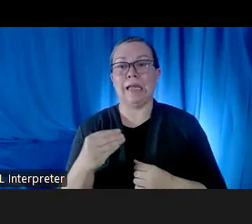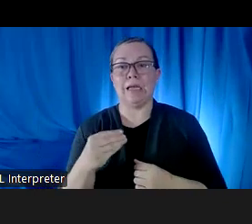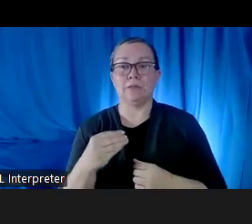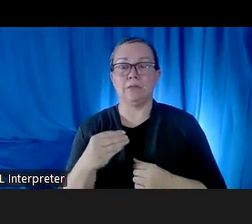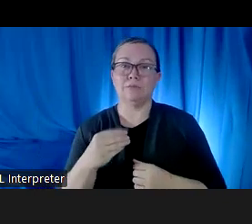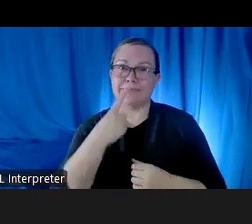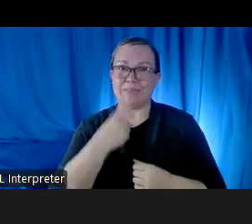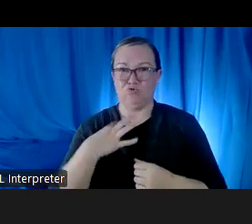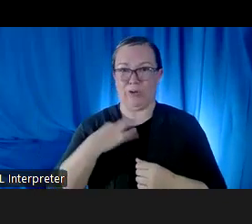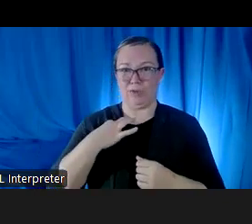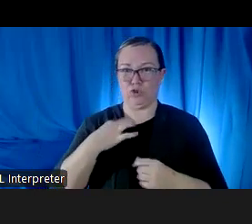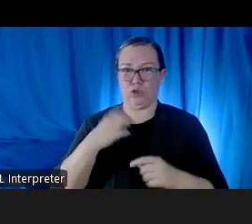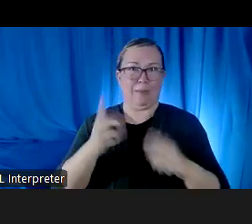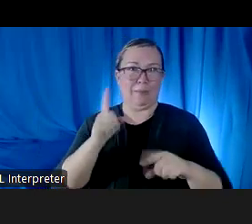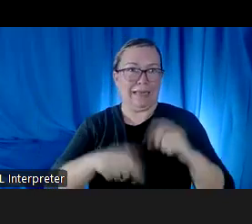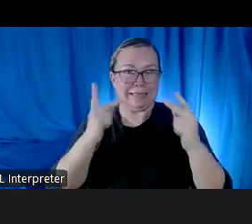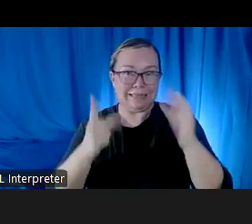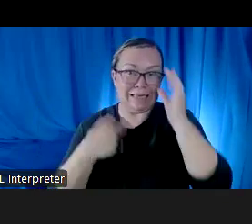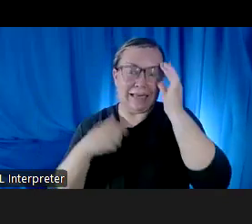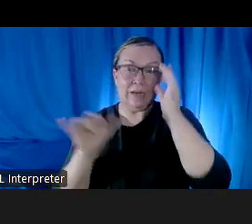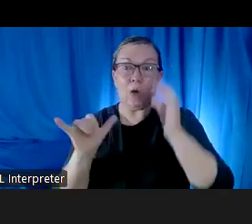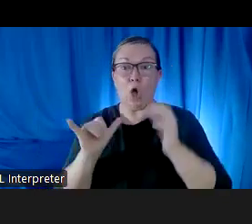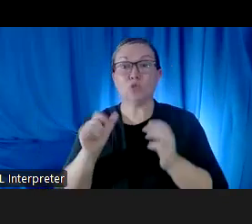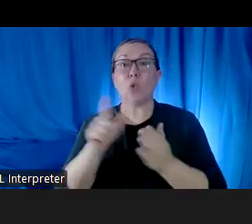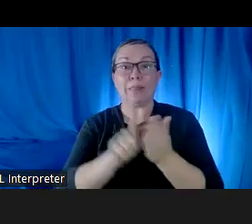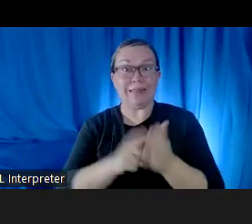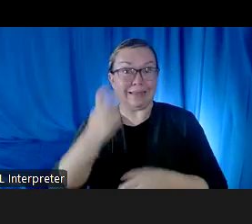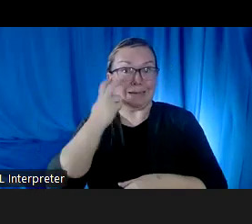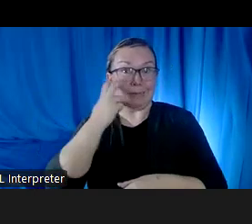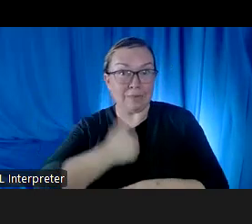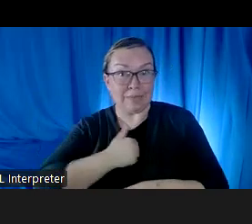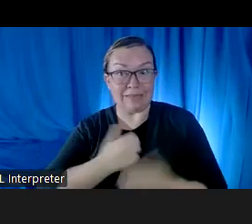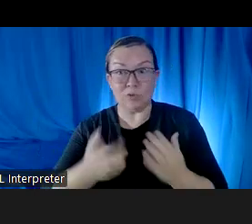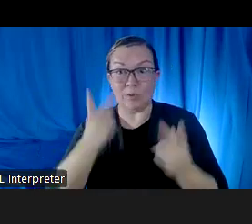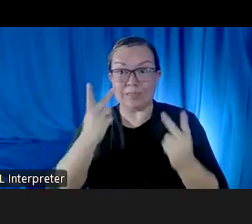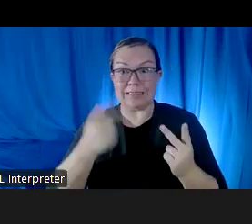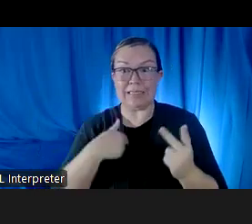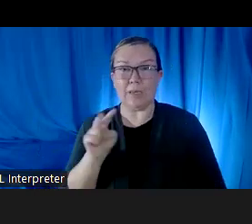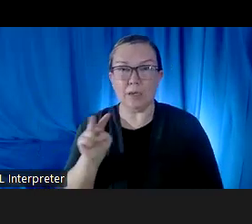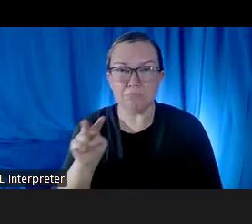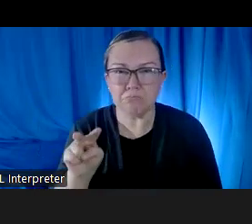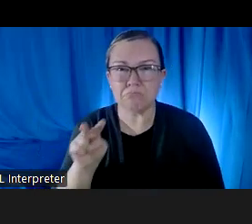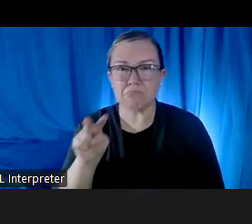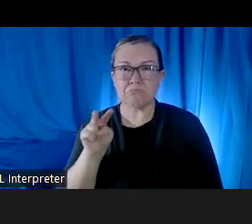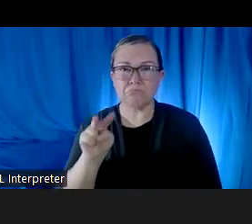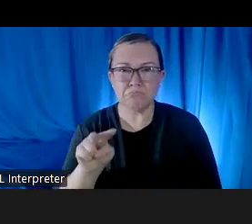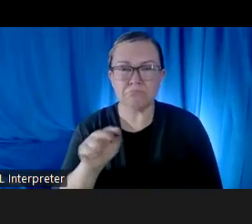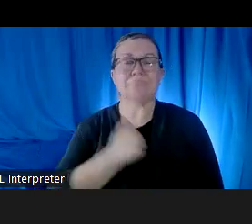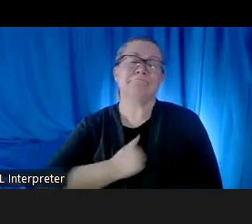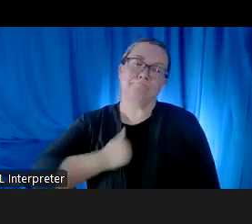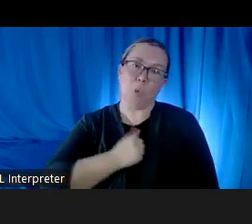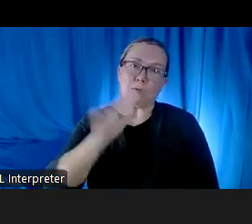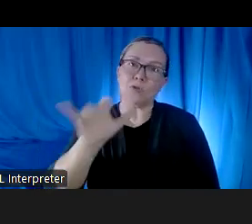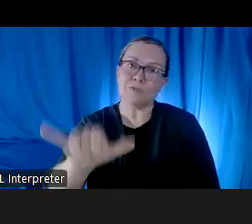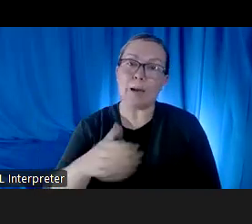cover-up. I am also legally blind myself, so at times you might see me leaning into the screen. I apologize.